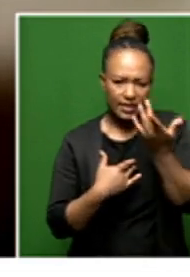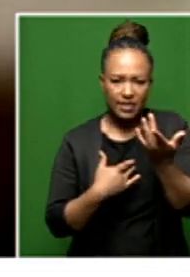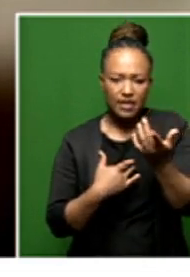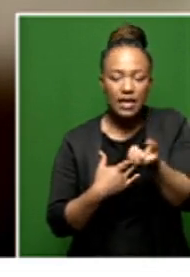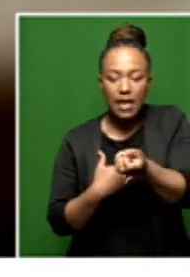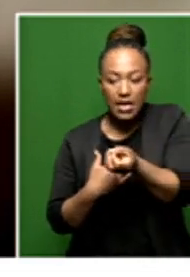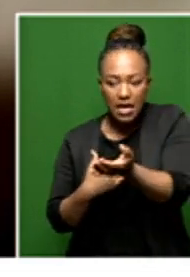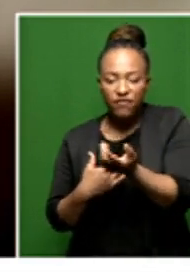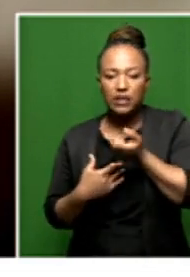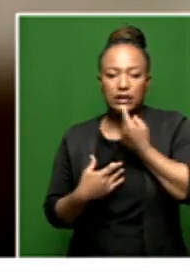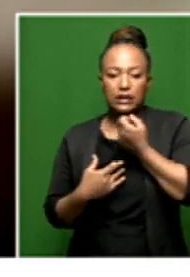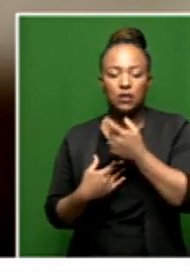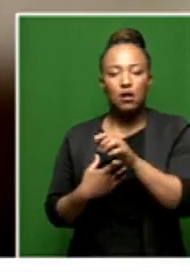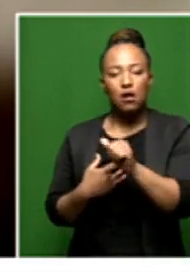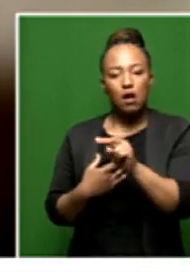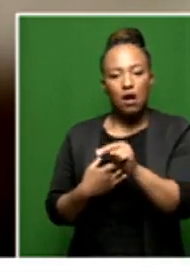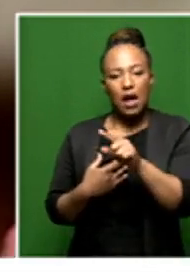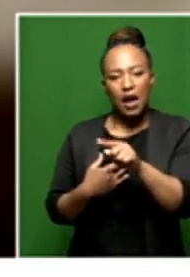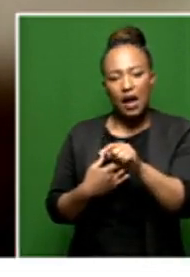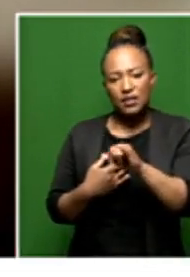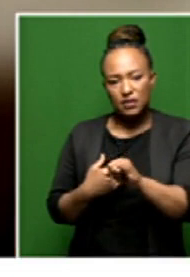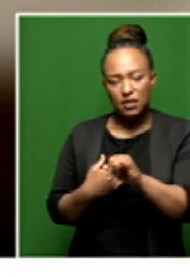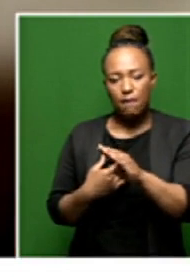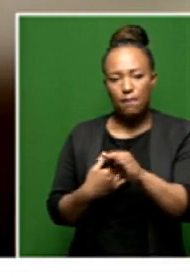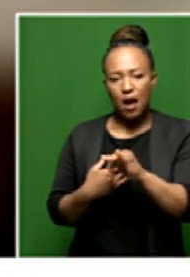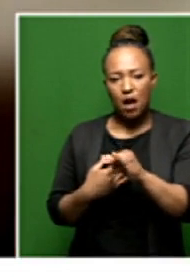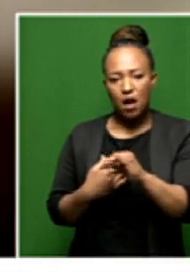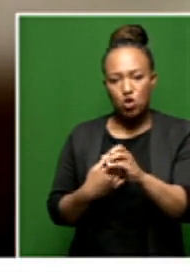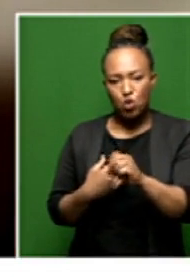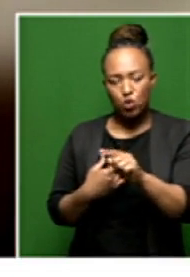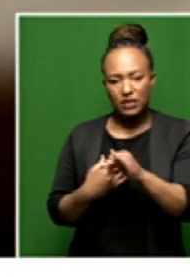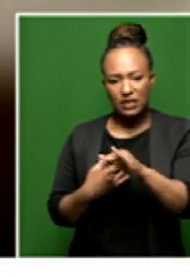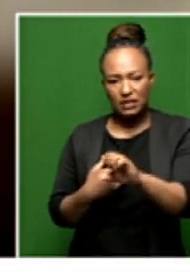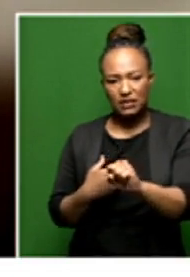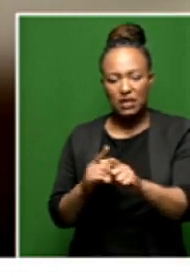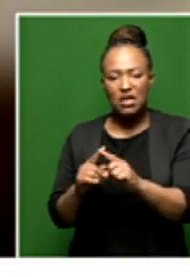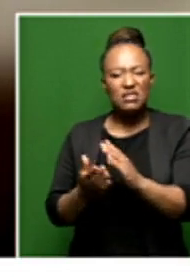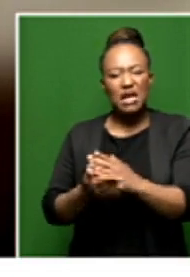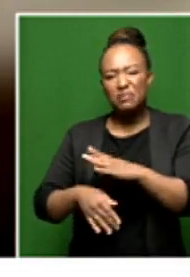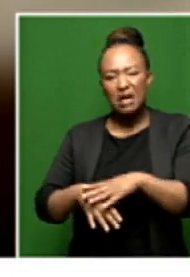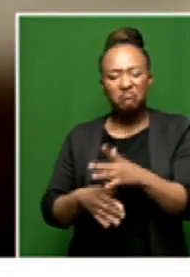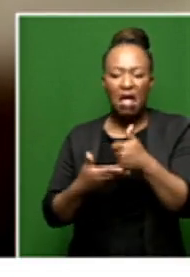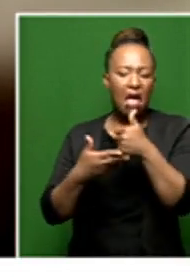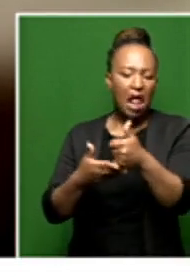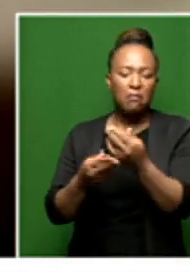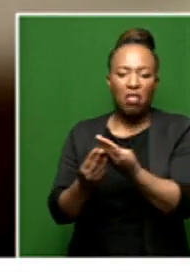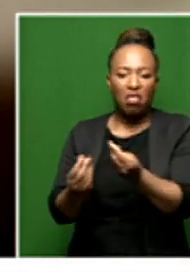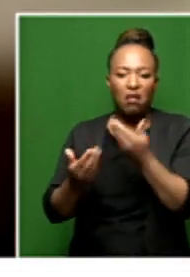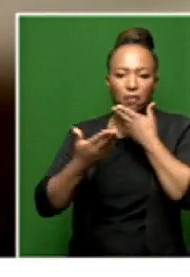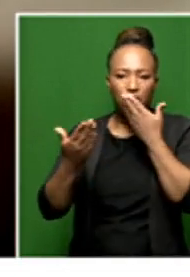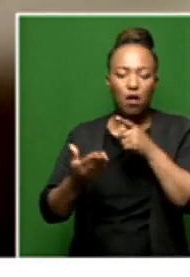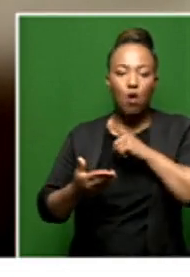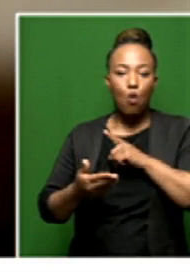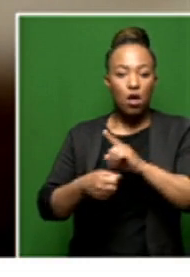given antibiotics, which don't, in 9 out of 10 cases, don't do anything, because obviously COVID is a